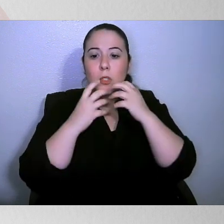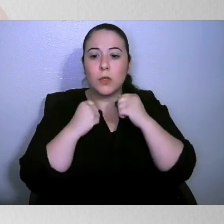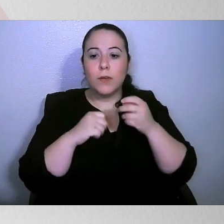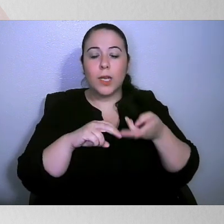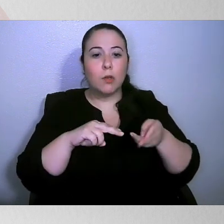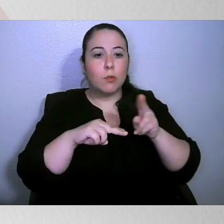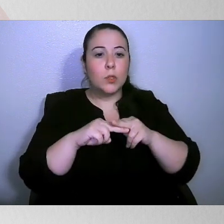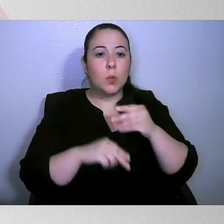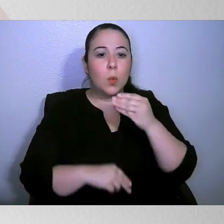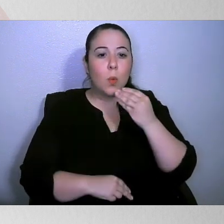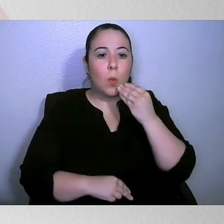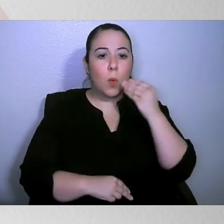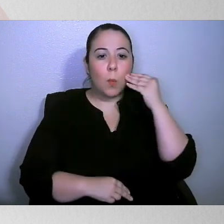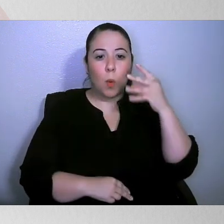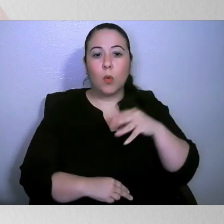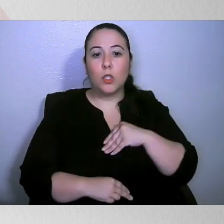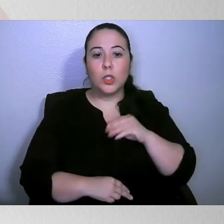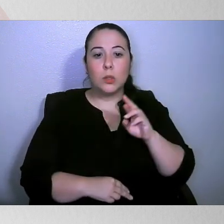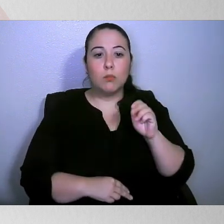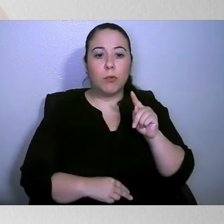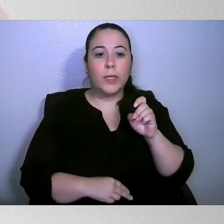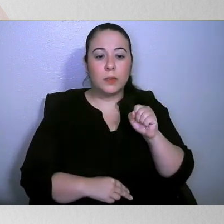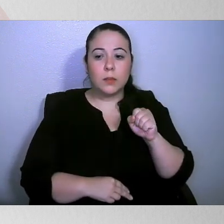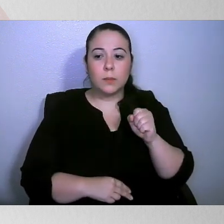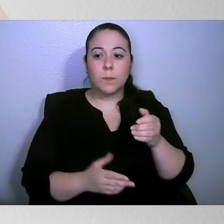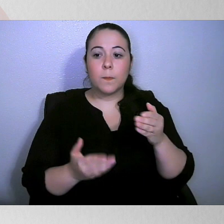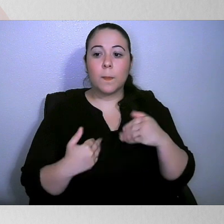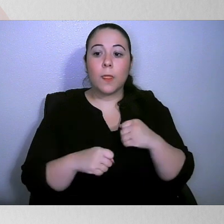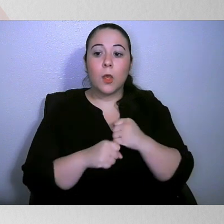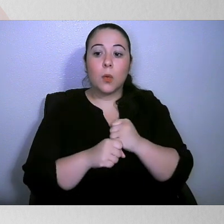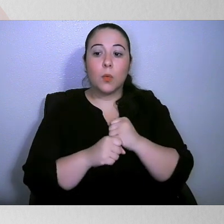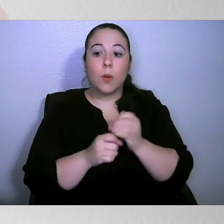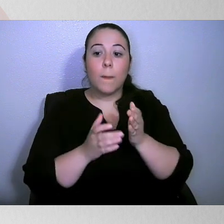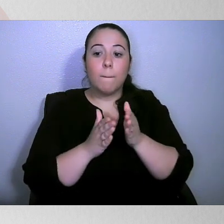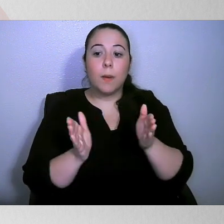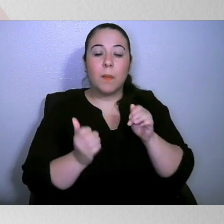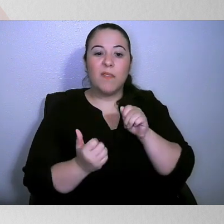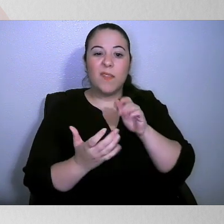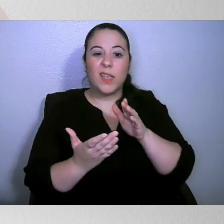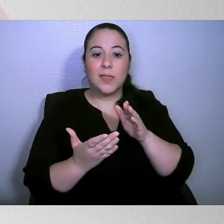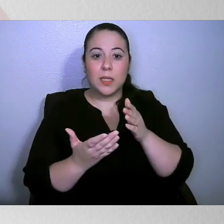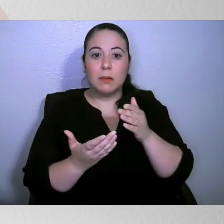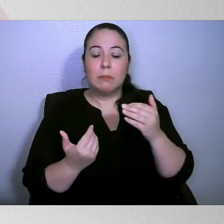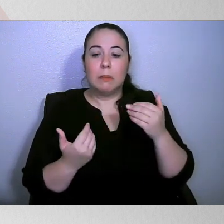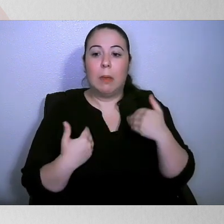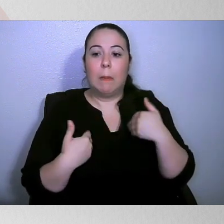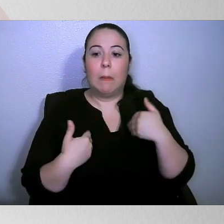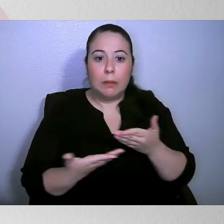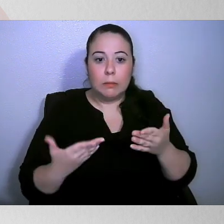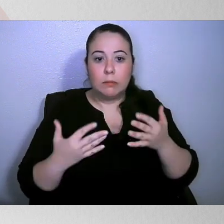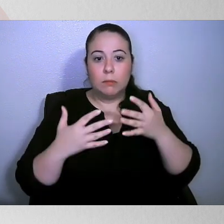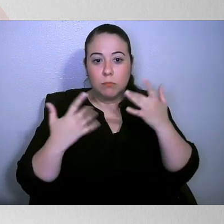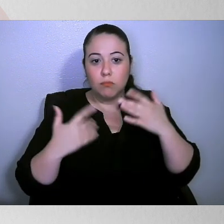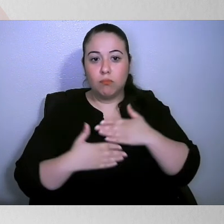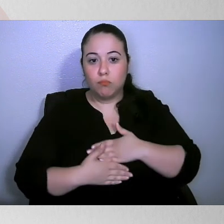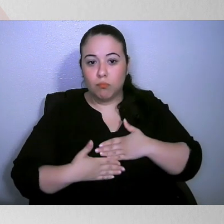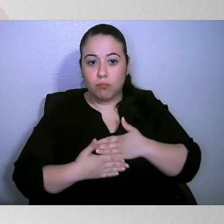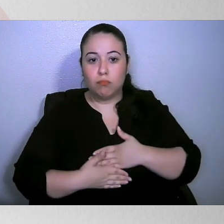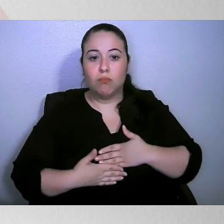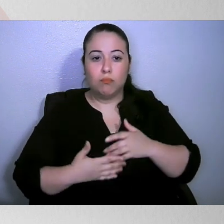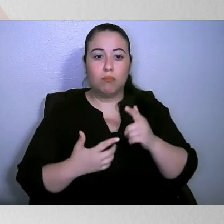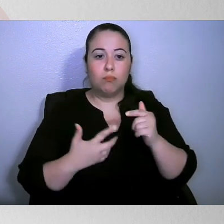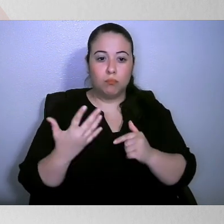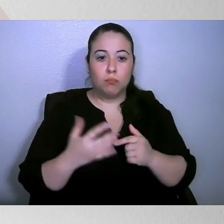number 5, create public-facing amenities and entertainment to transform the area into a destination.